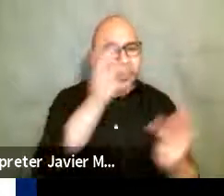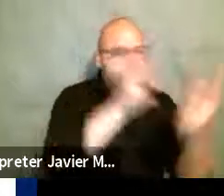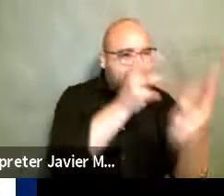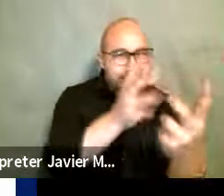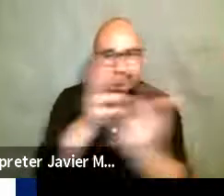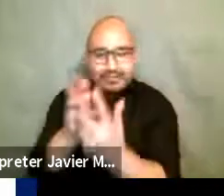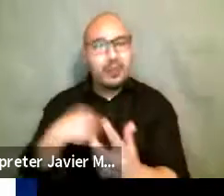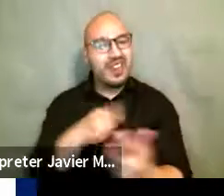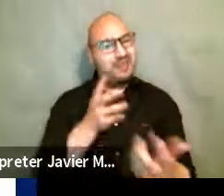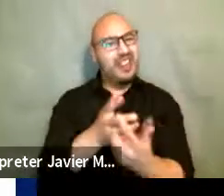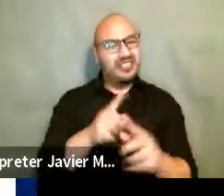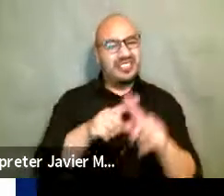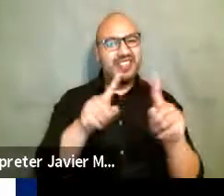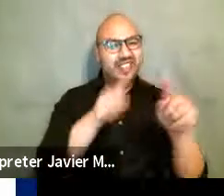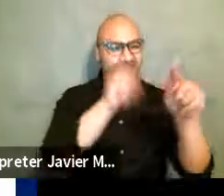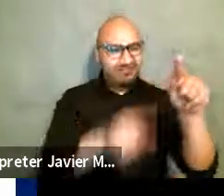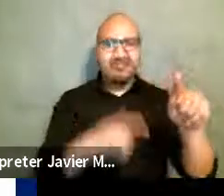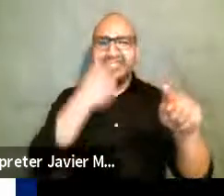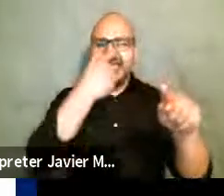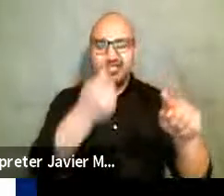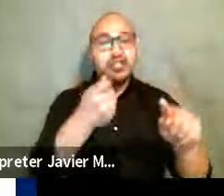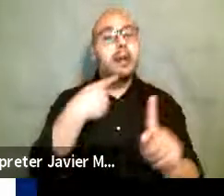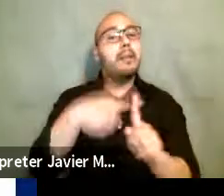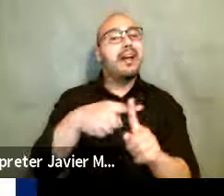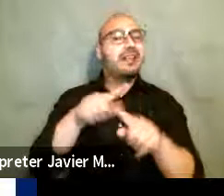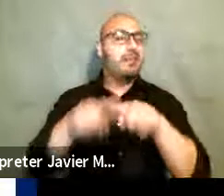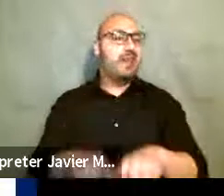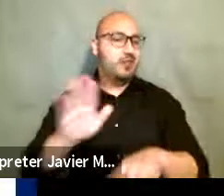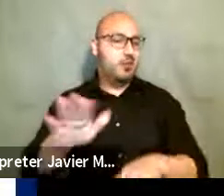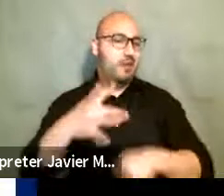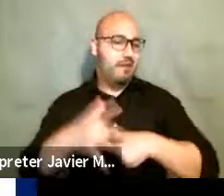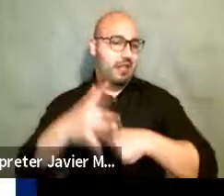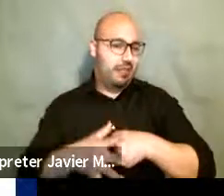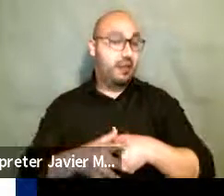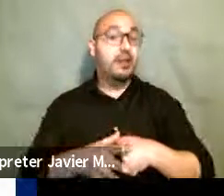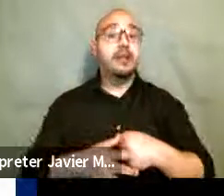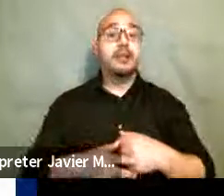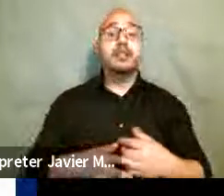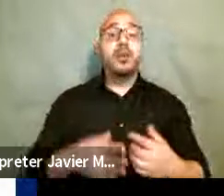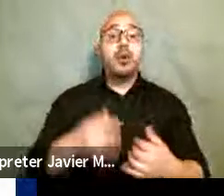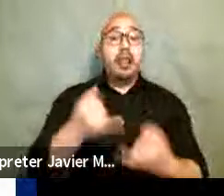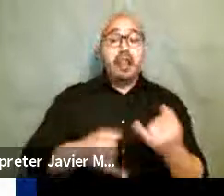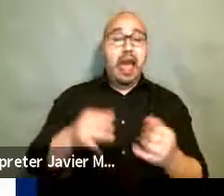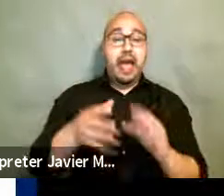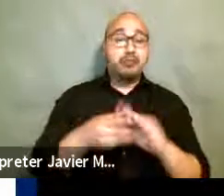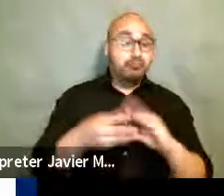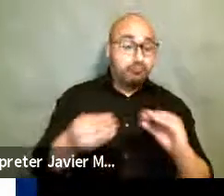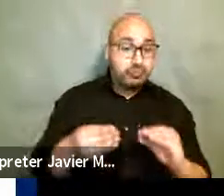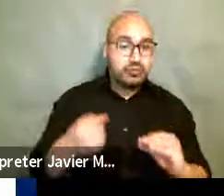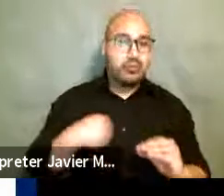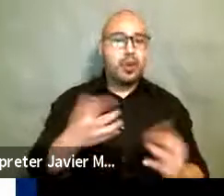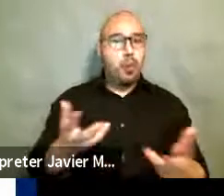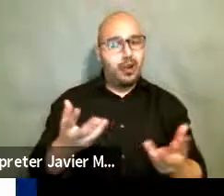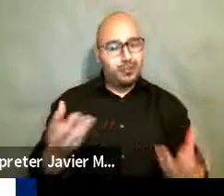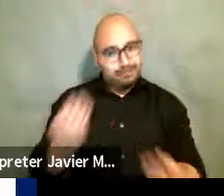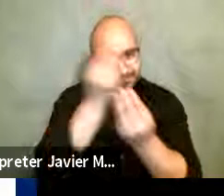you're interested in and also based on your availability. And lastly, I want to promote, we have a